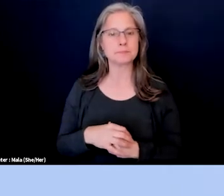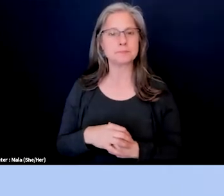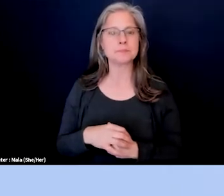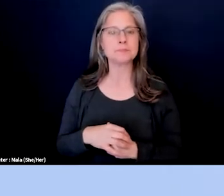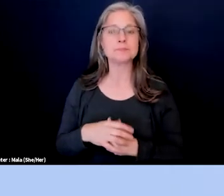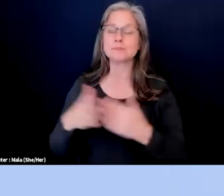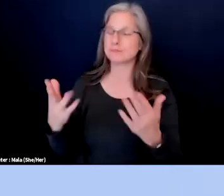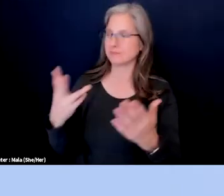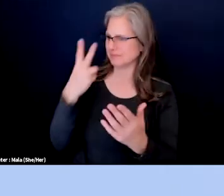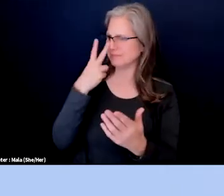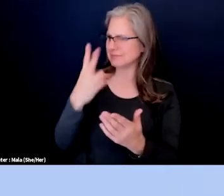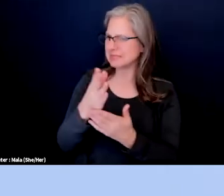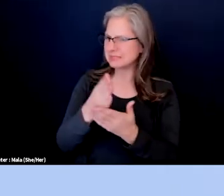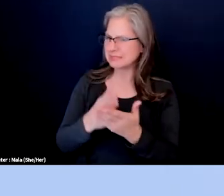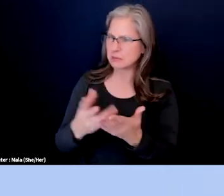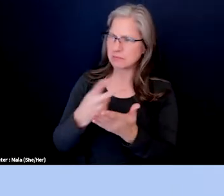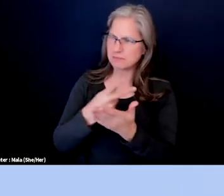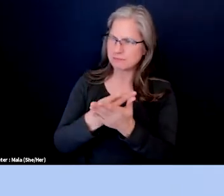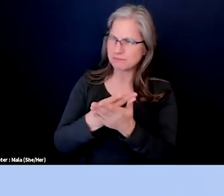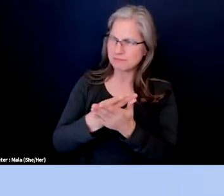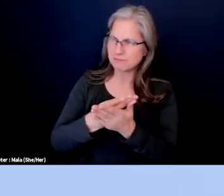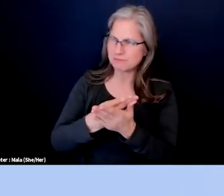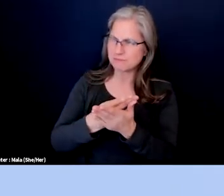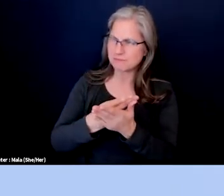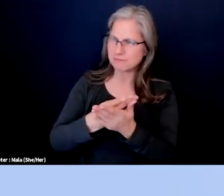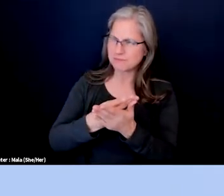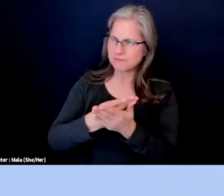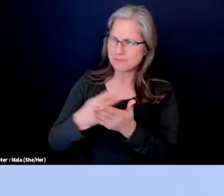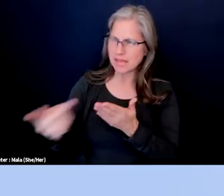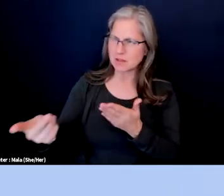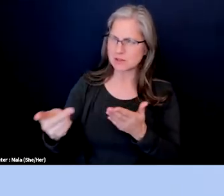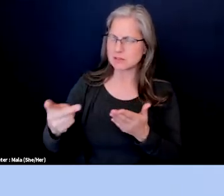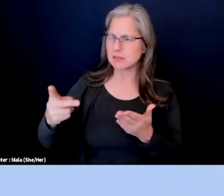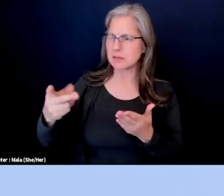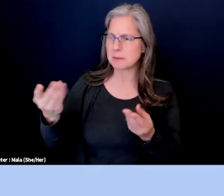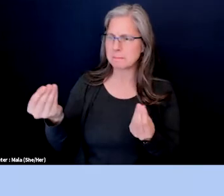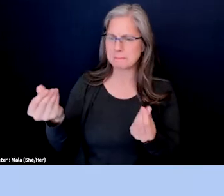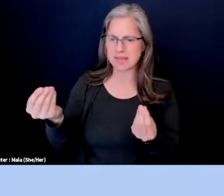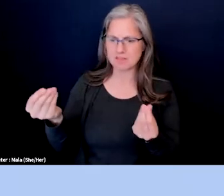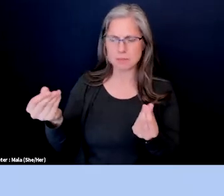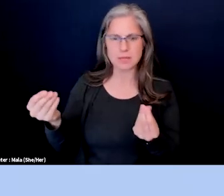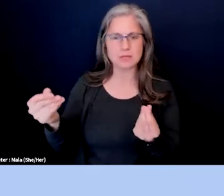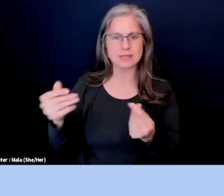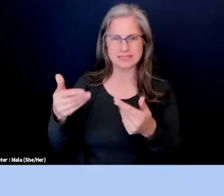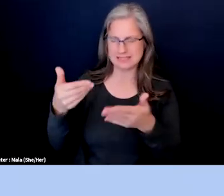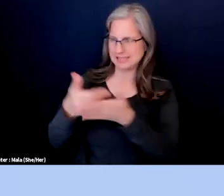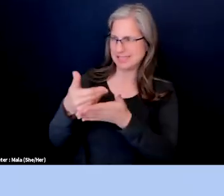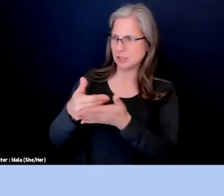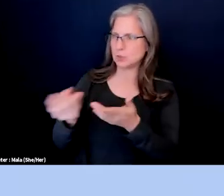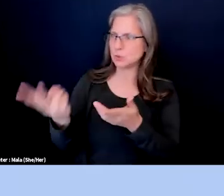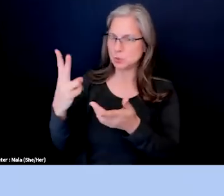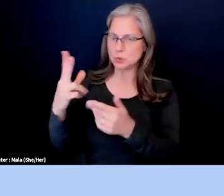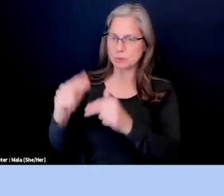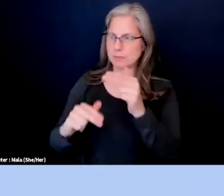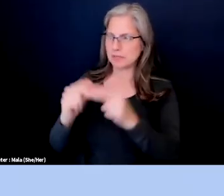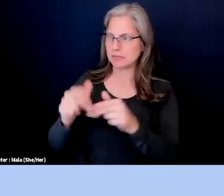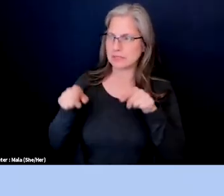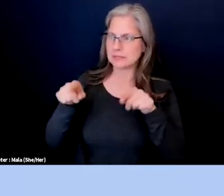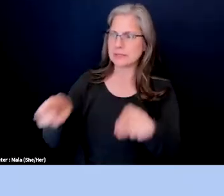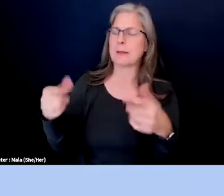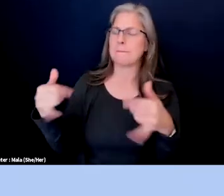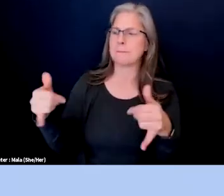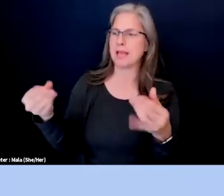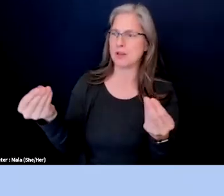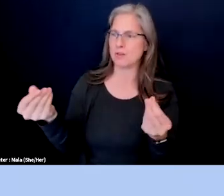Here you see some failed pavement outside of the permanent classrooms and adjacent to 2 of the buildings along the playground that are going to